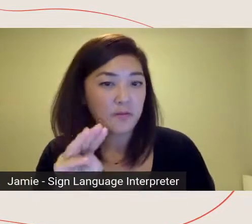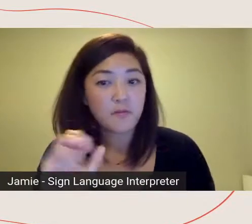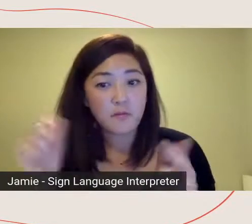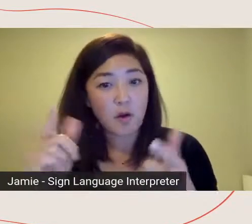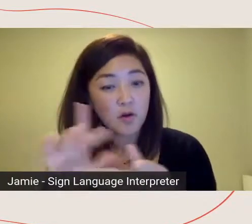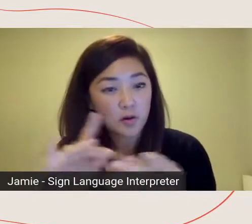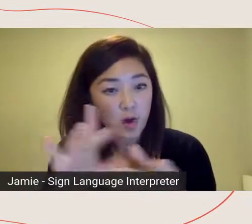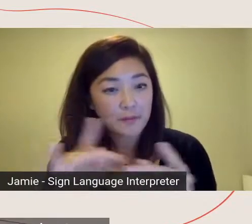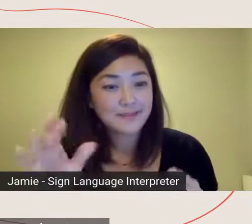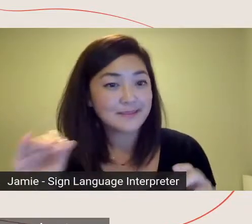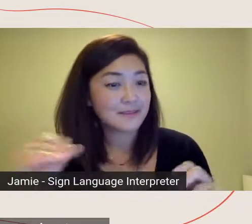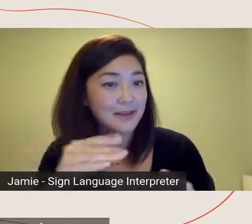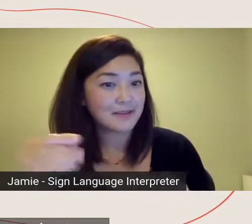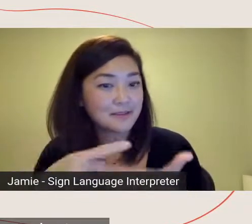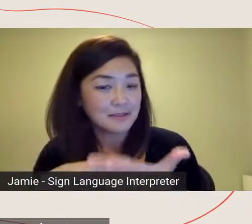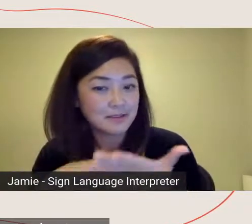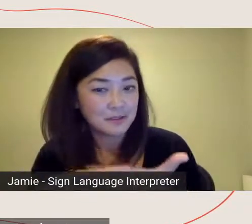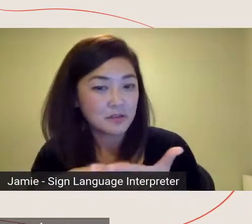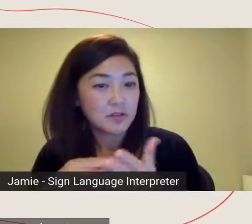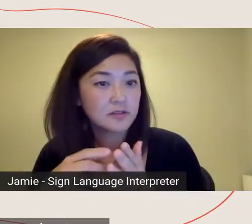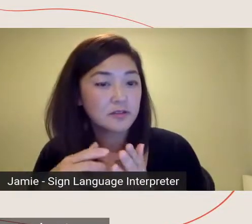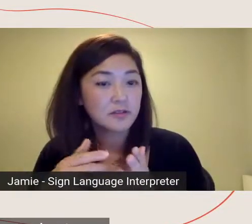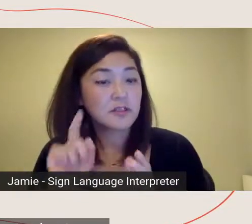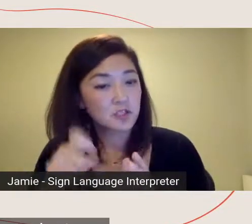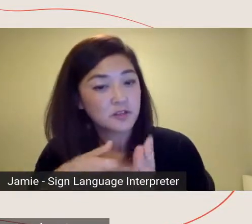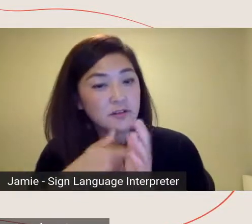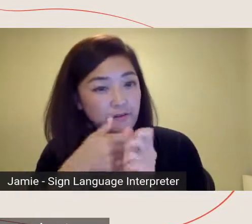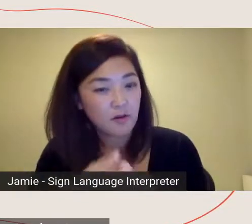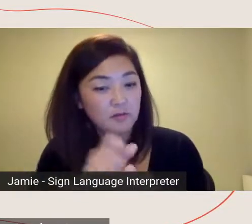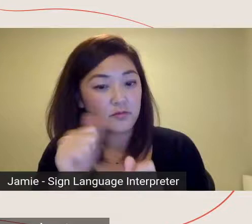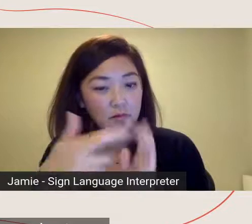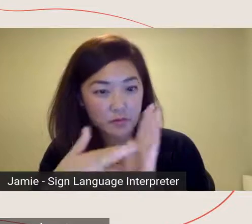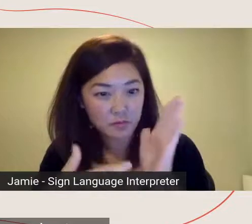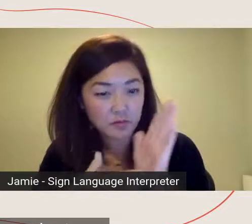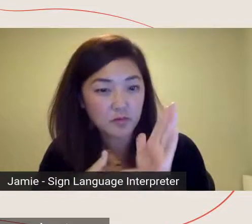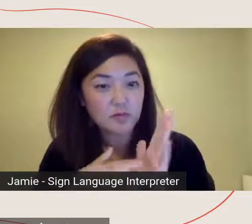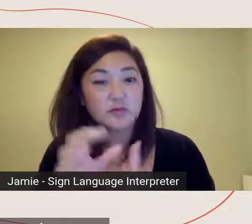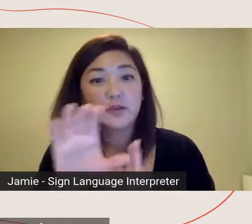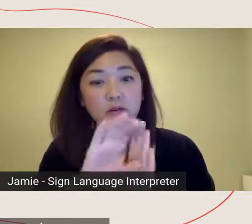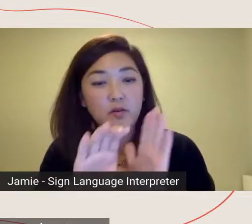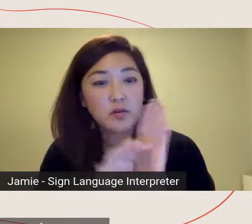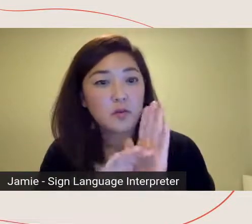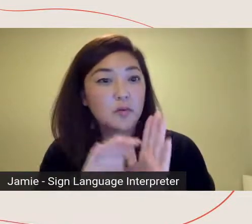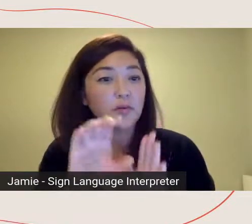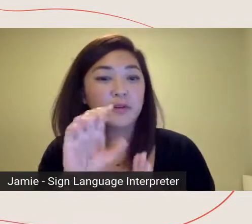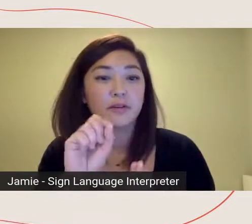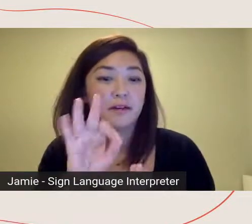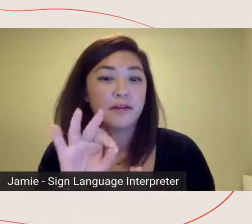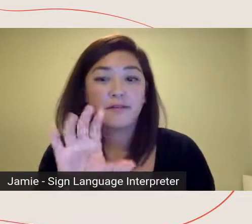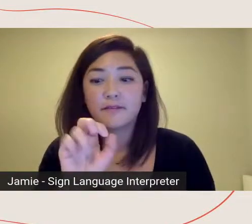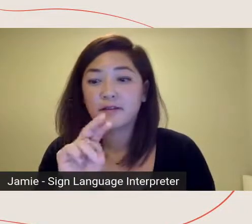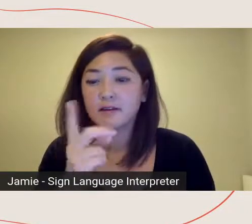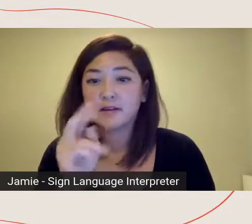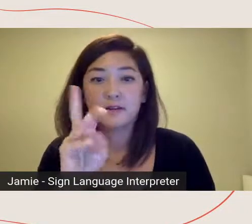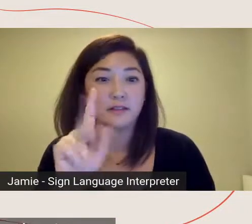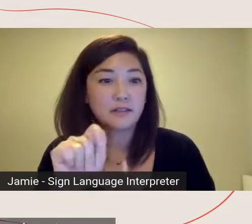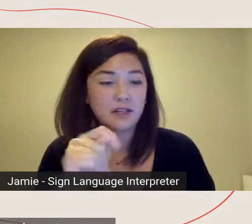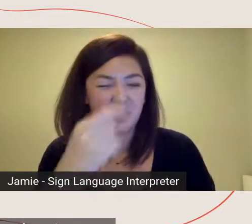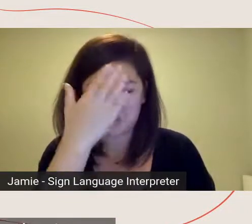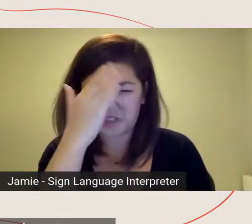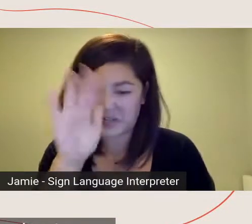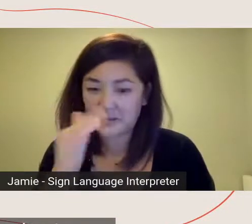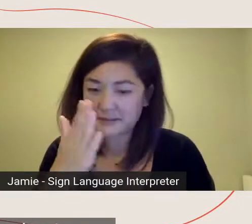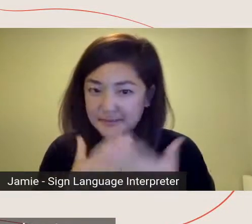and discussions are subject to our code of conduct, realasian.com code of conduct. We recognize that the content of this film might